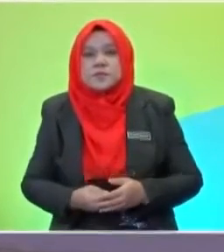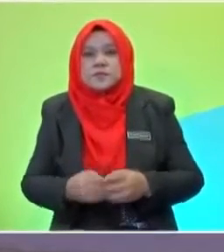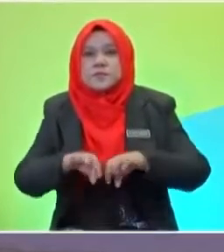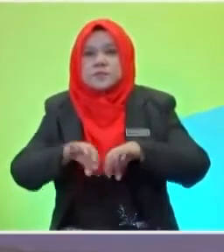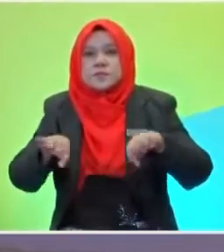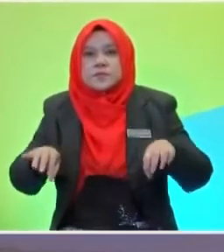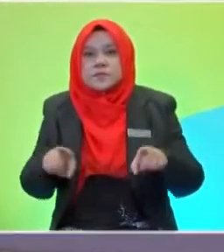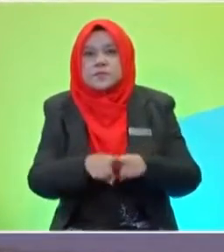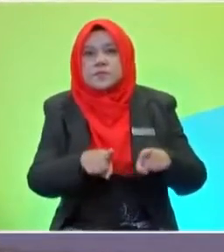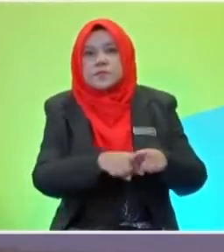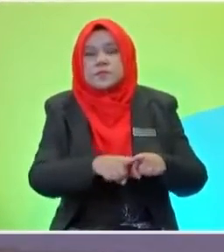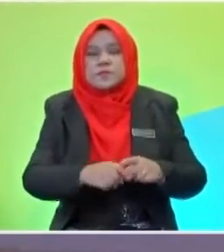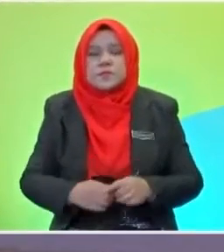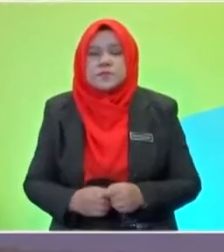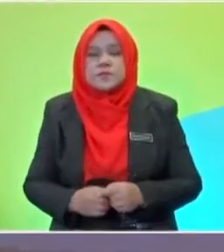And